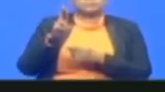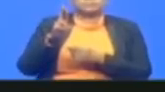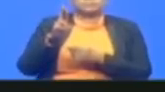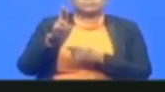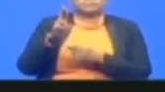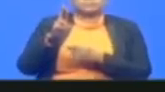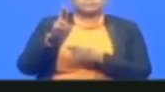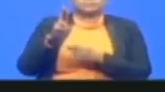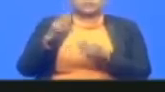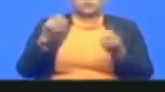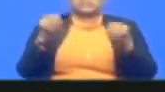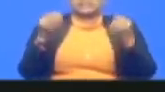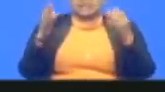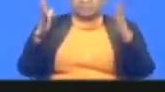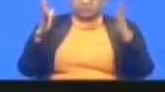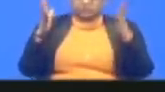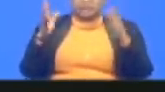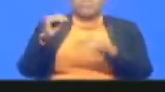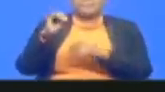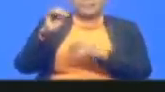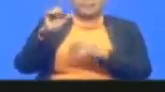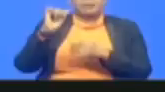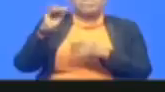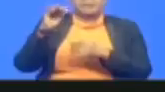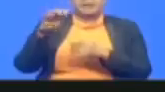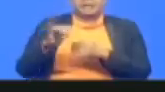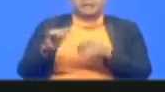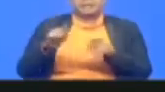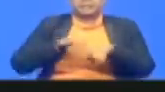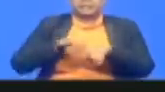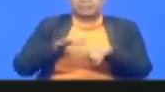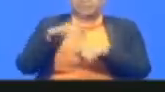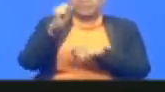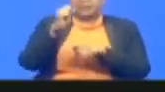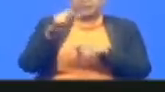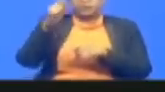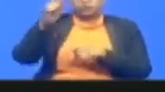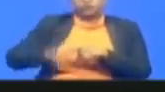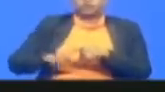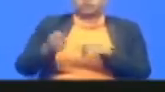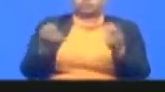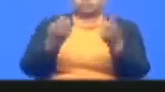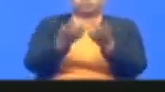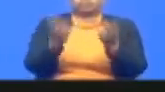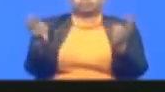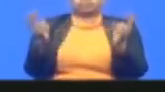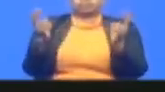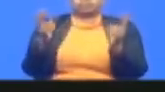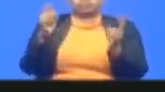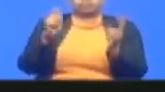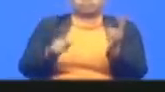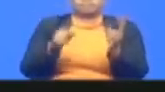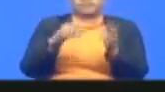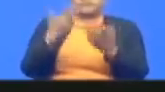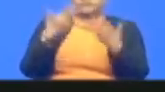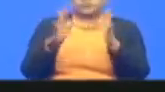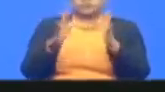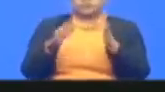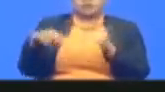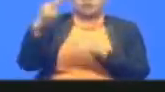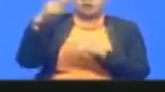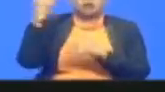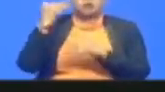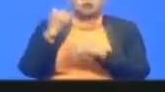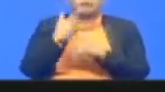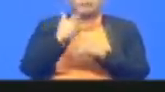There were celebrations at the Milimani locals after the five-judge bench ruling came to an end. The High Court ruled that the